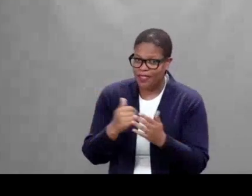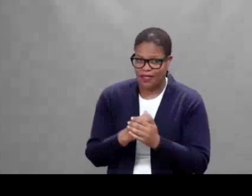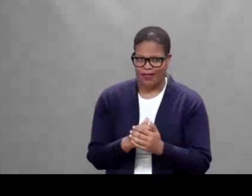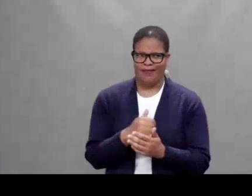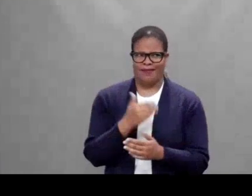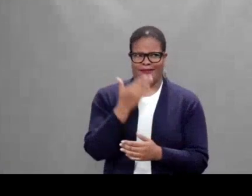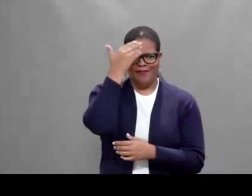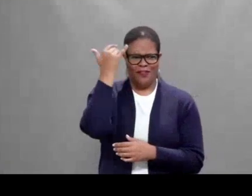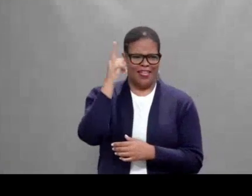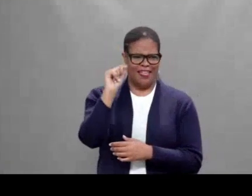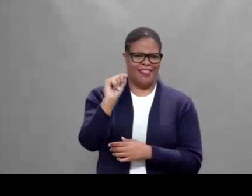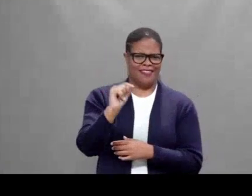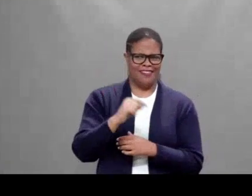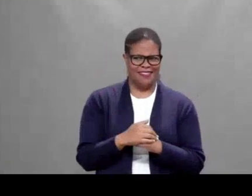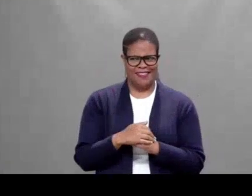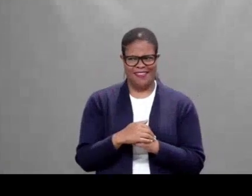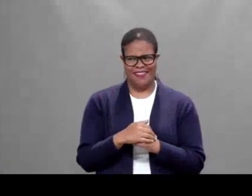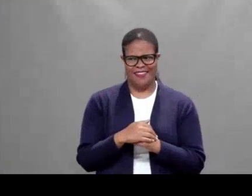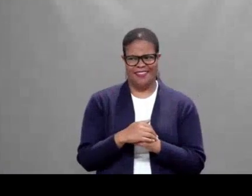Forget